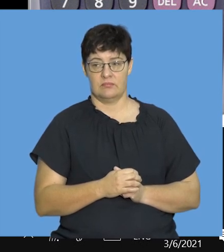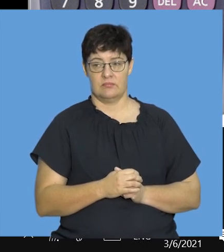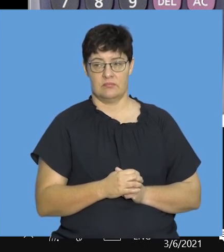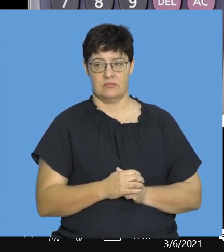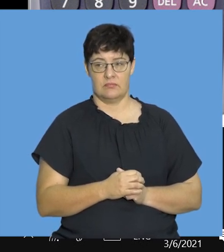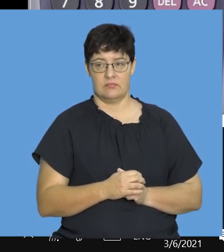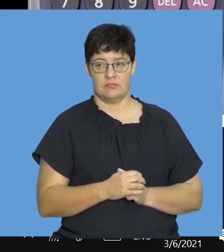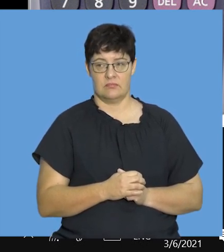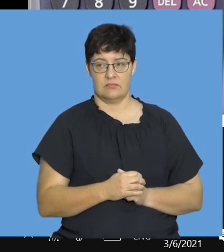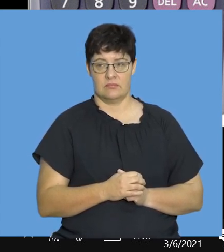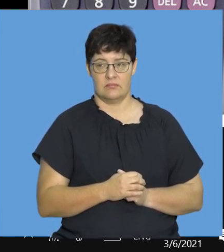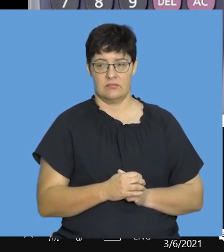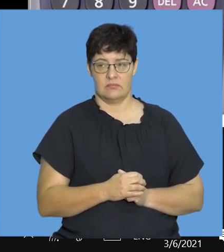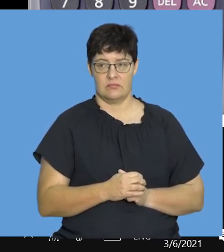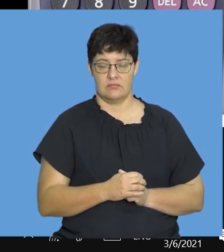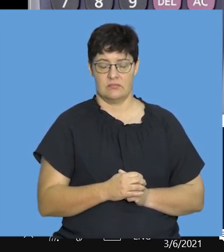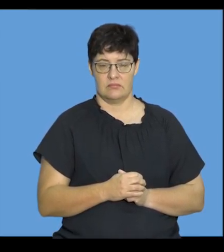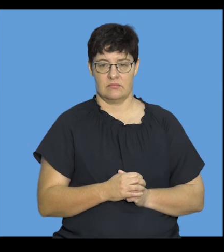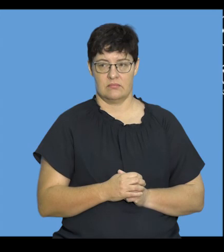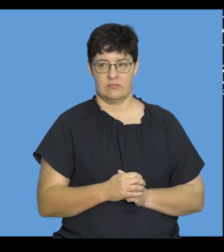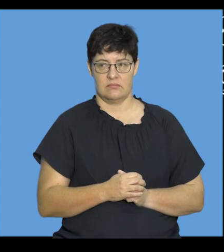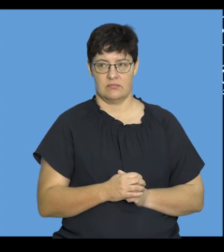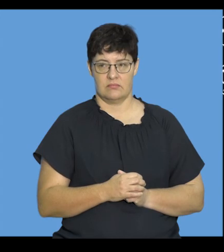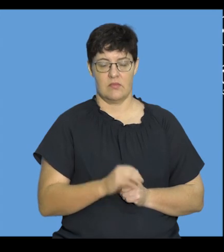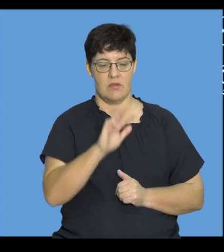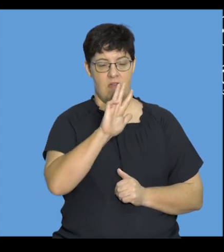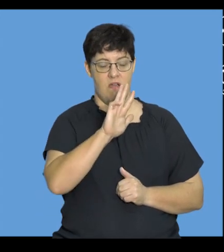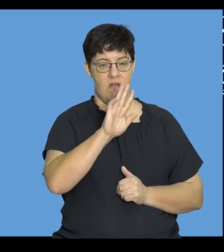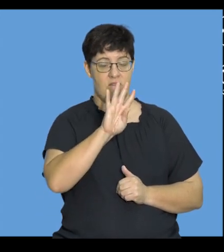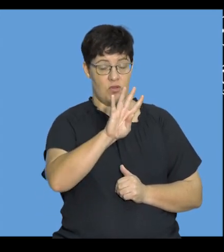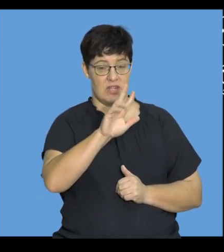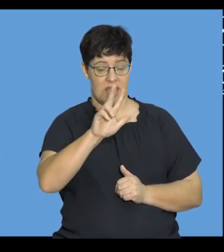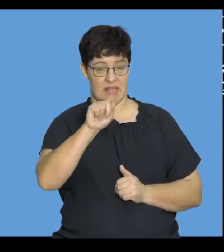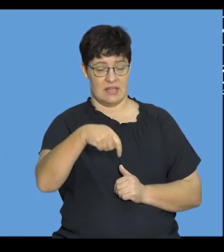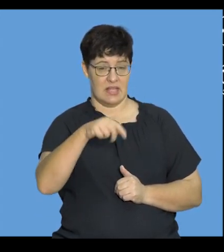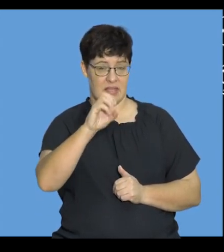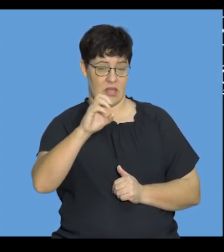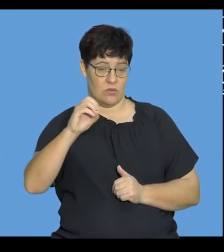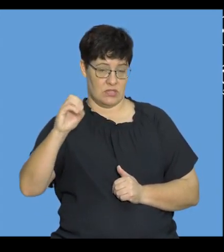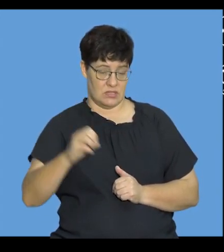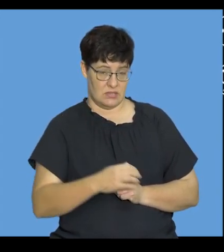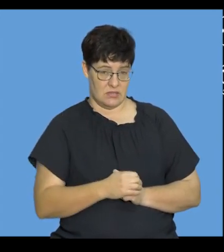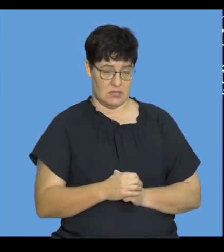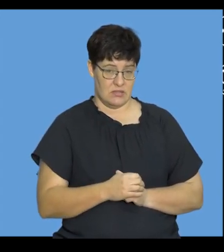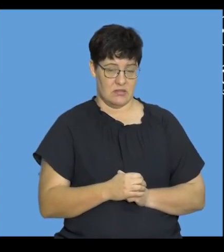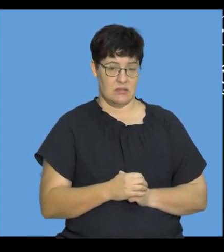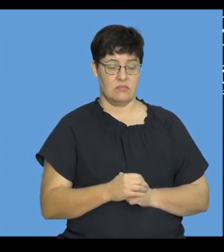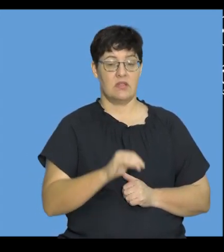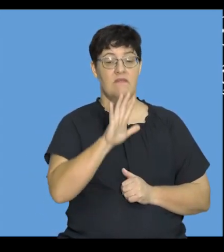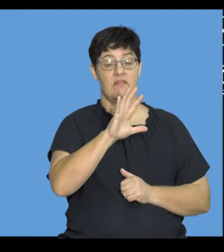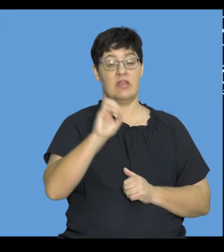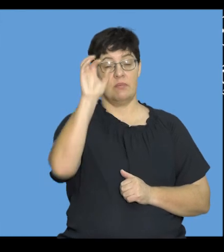and it gives me a figure of 48,000. Here's my 48,000, which was 50%